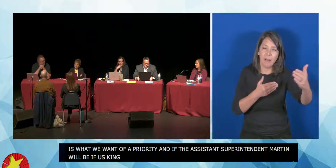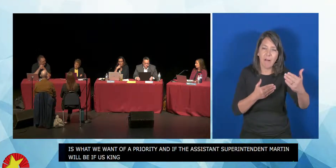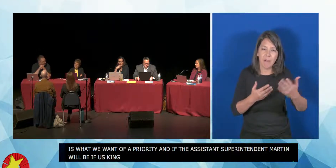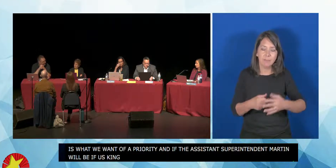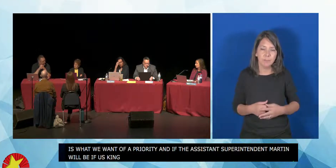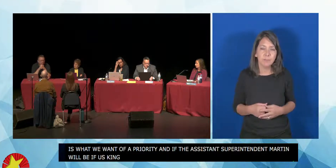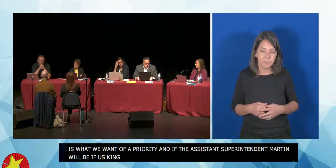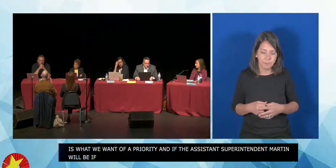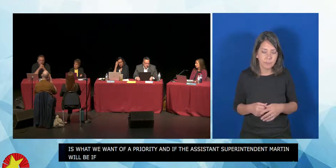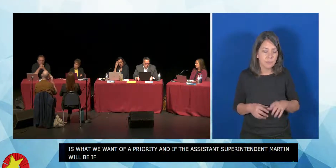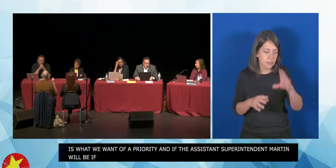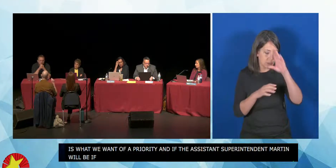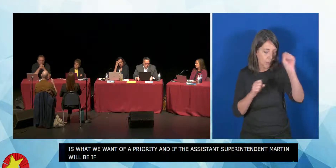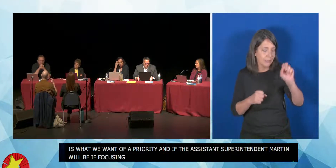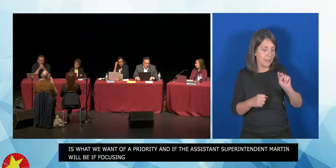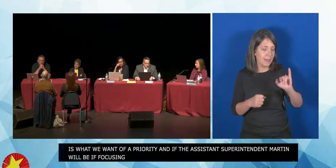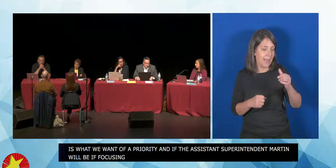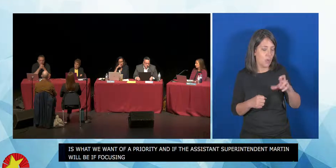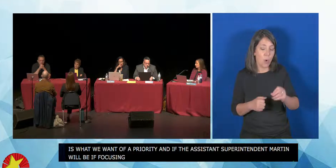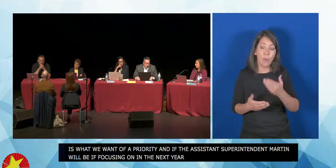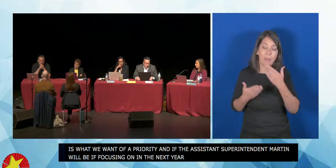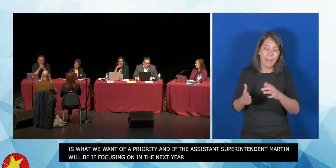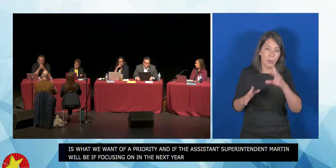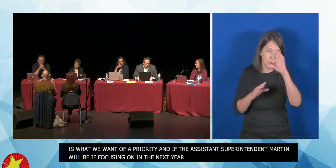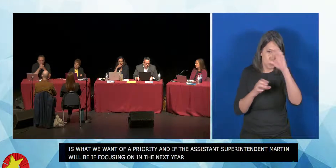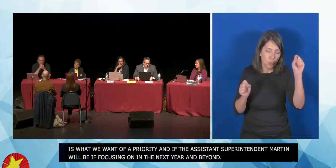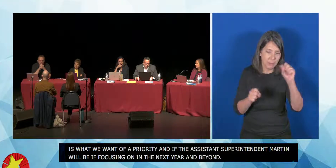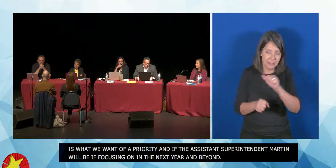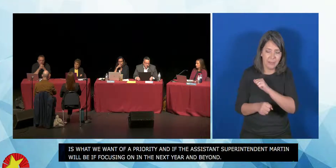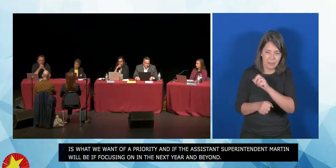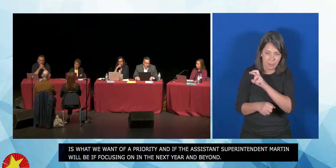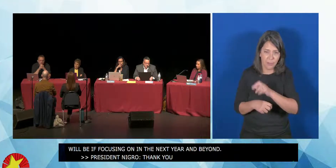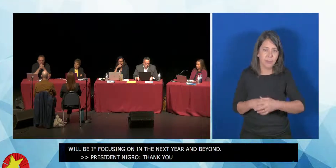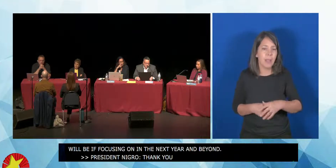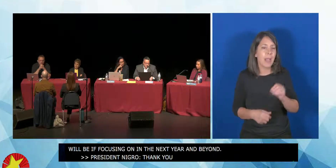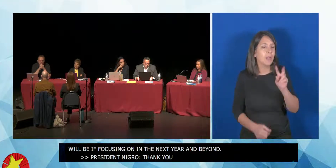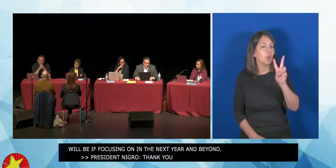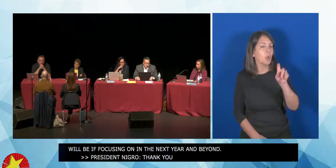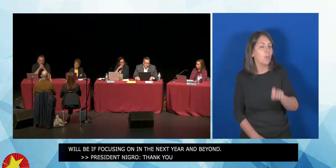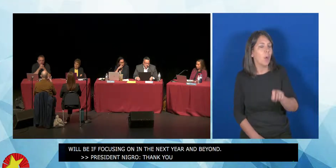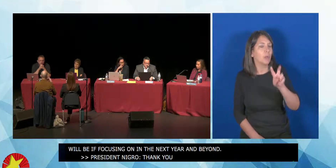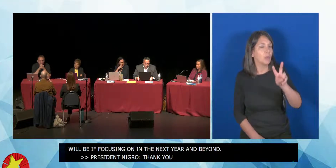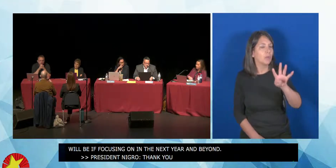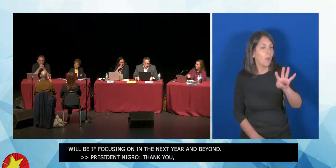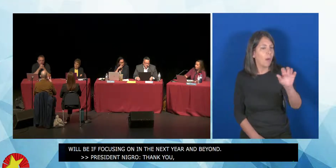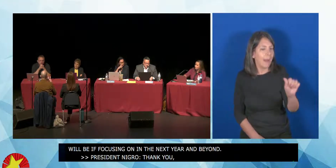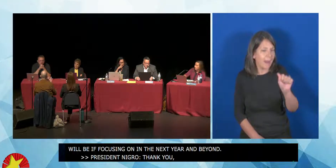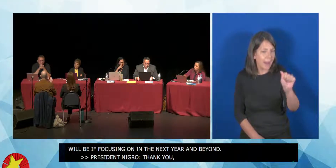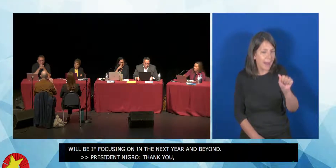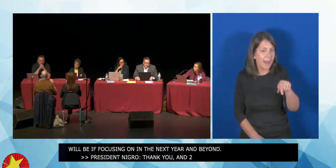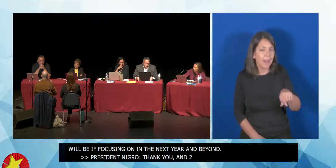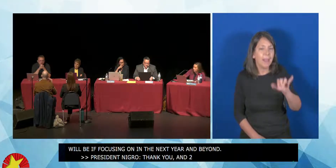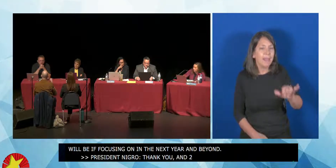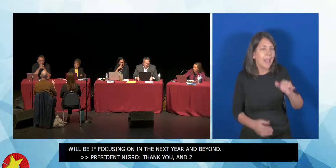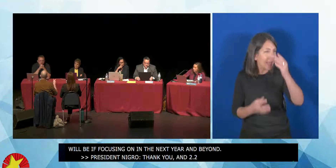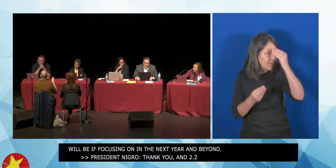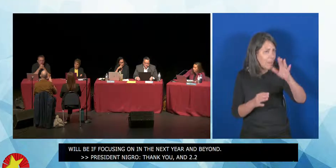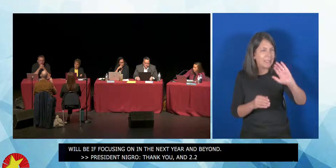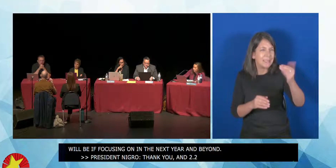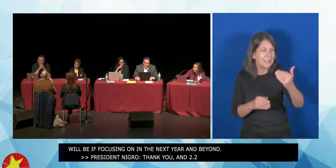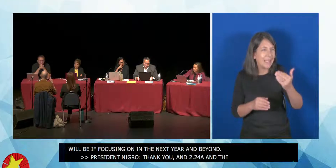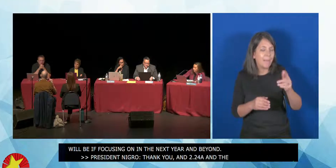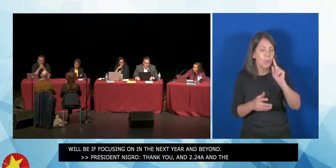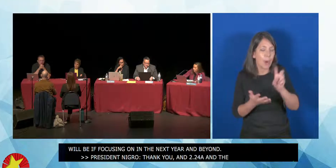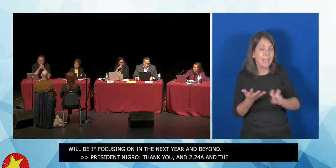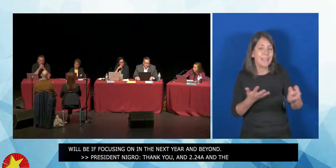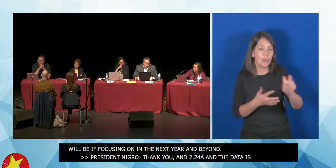Thank you, Superintendent. Also, maybe this is for Courtney, 2.24A, the itinerant data seems to be unavailable. Is that because we don't